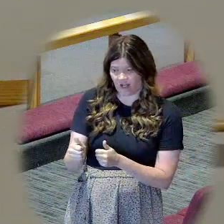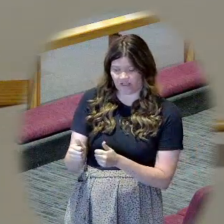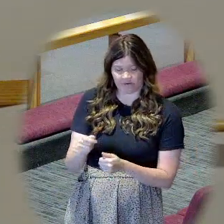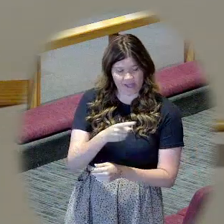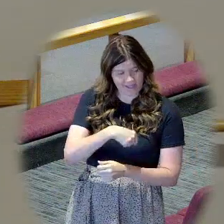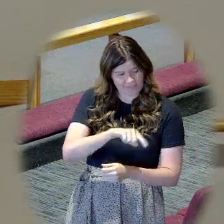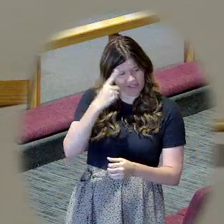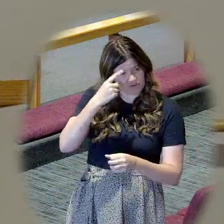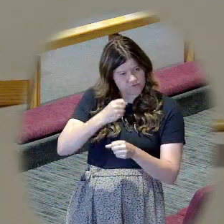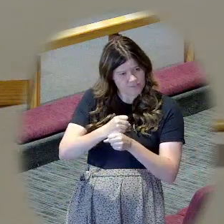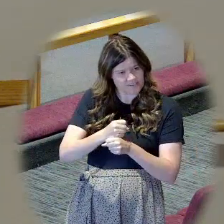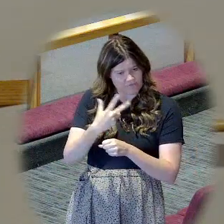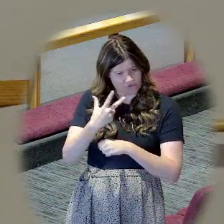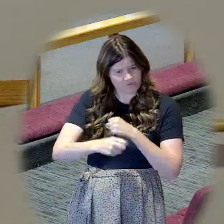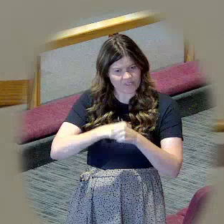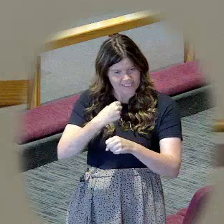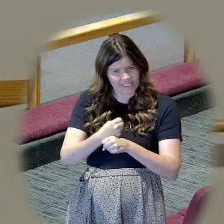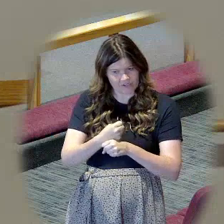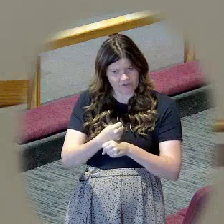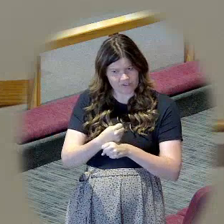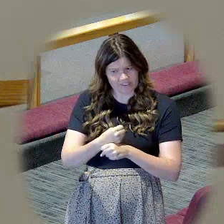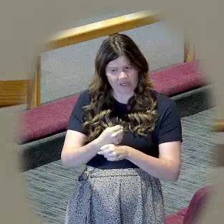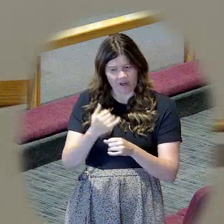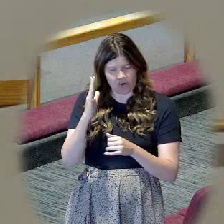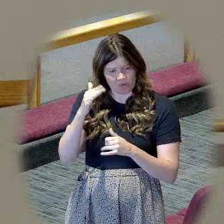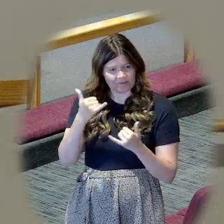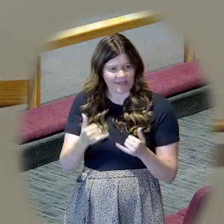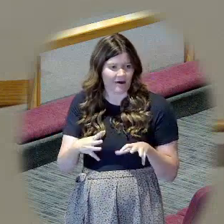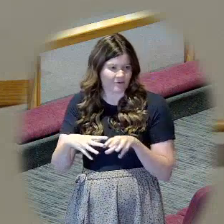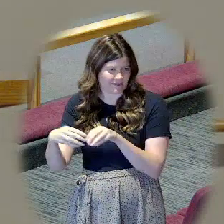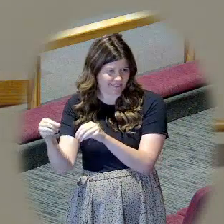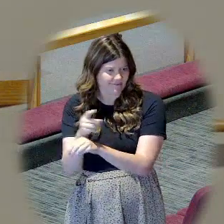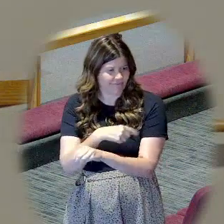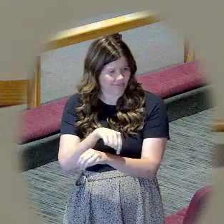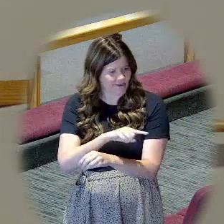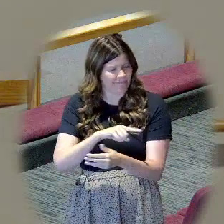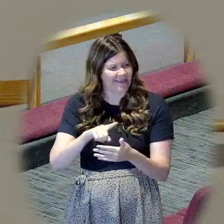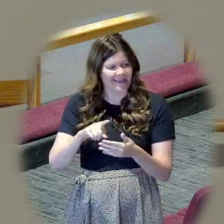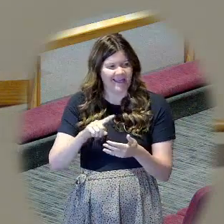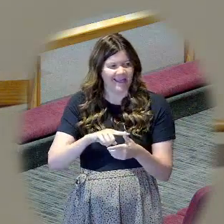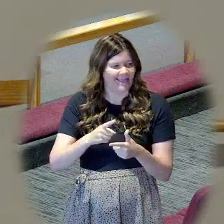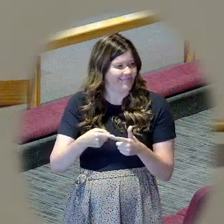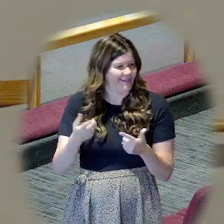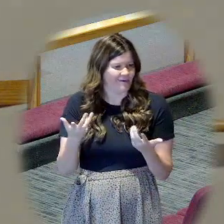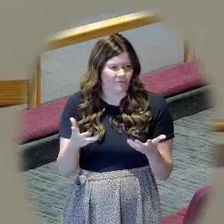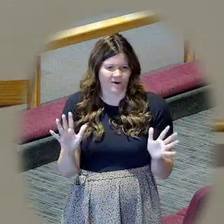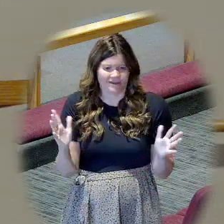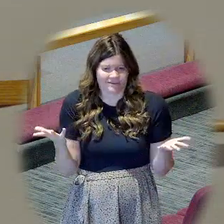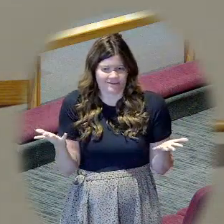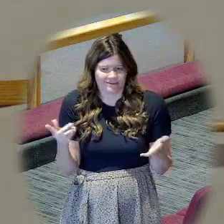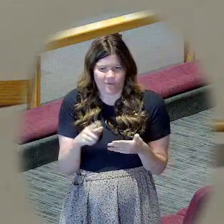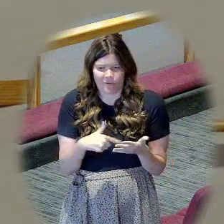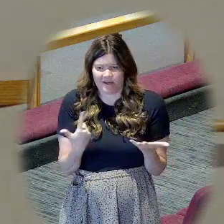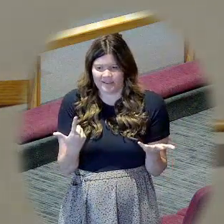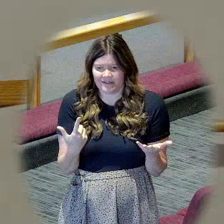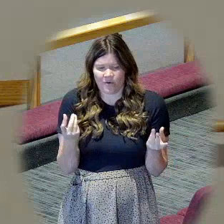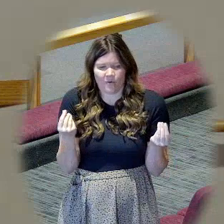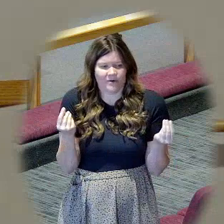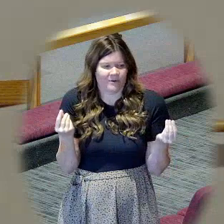last 3 years, is now going to leave them. And then what? What do we